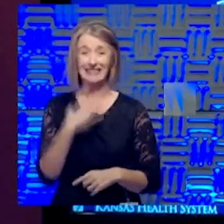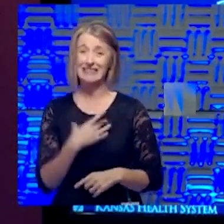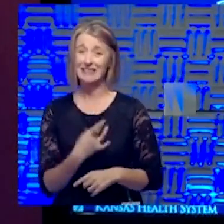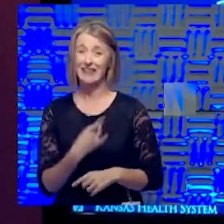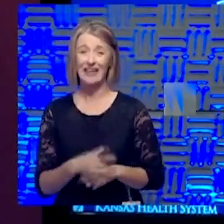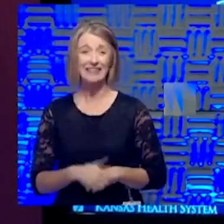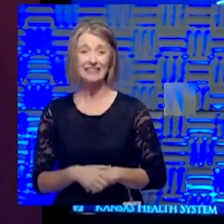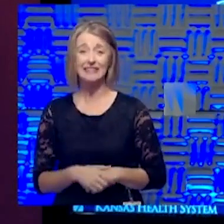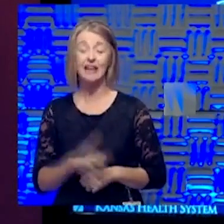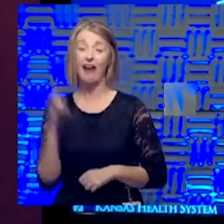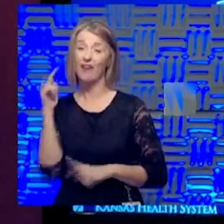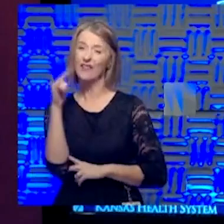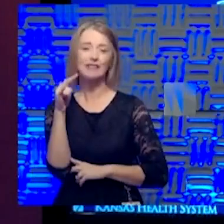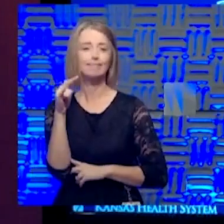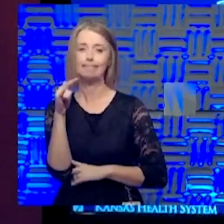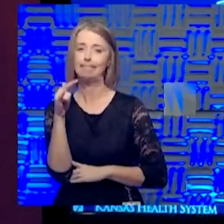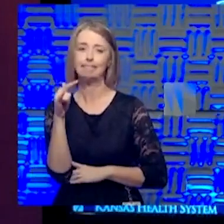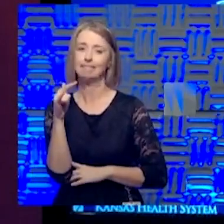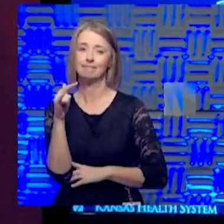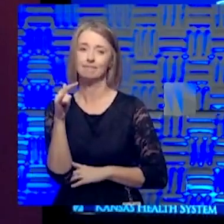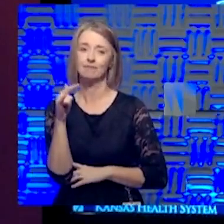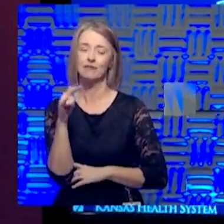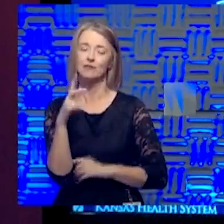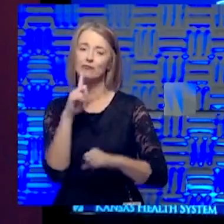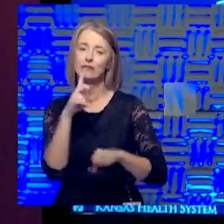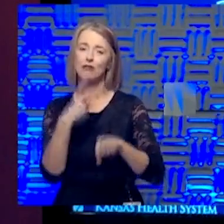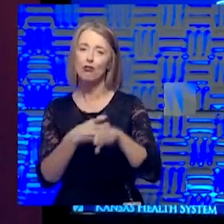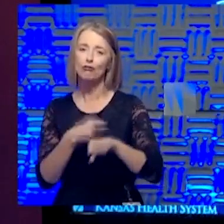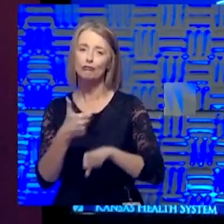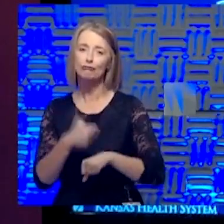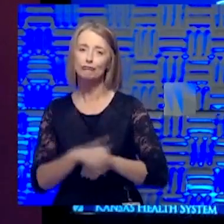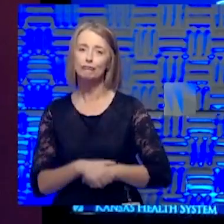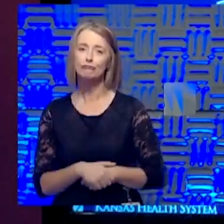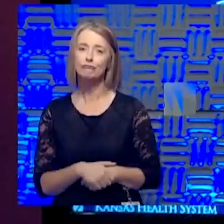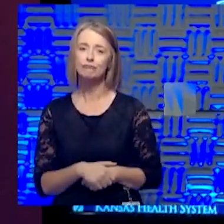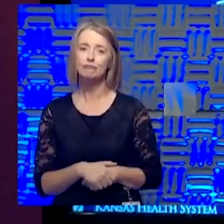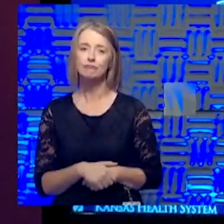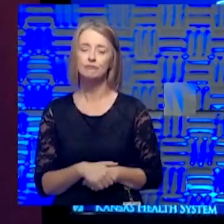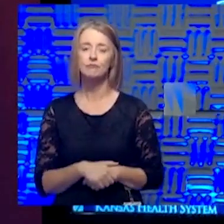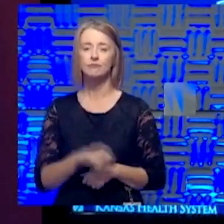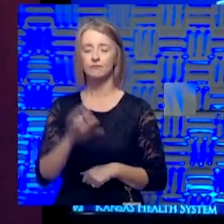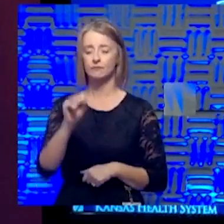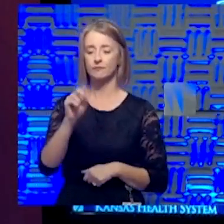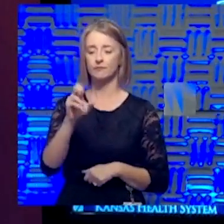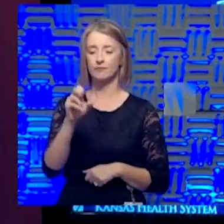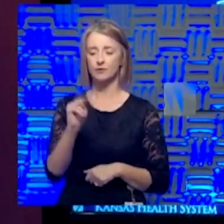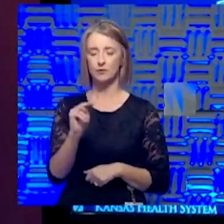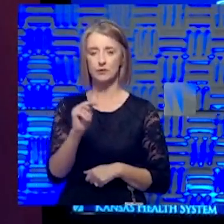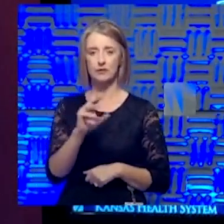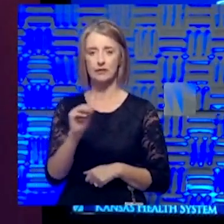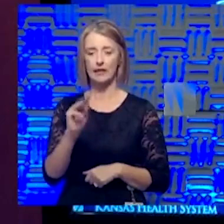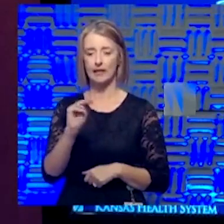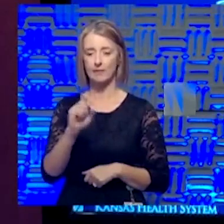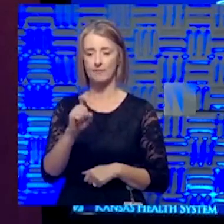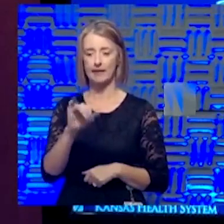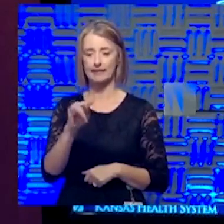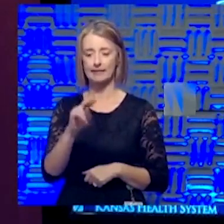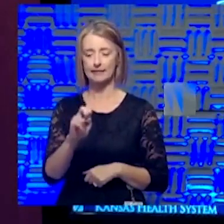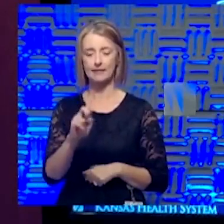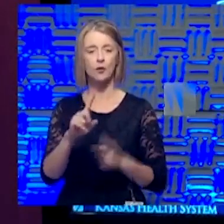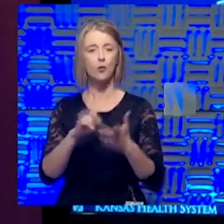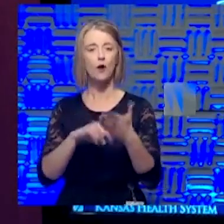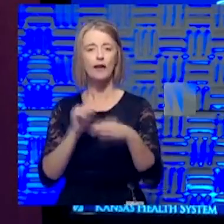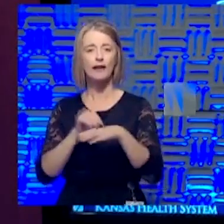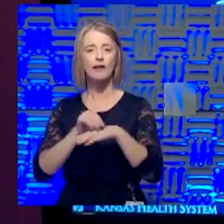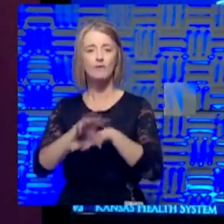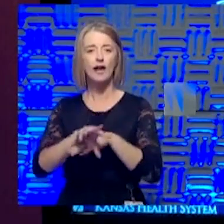it, especially if it's an air flight. So I think it just makes it harder. Susan and Maxine, what advice would you